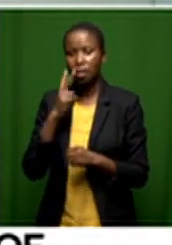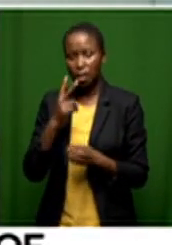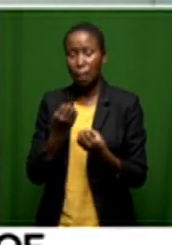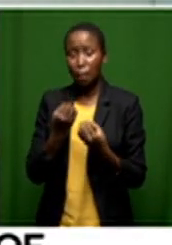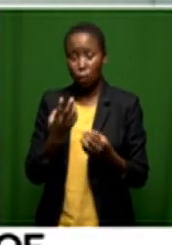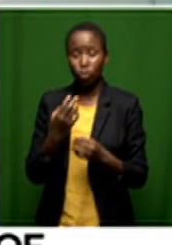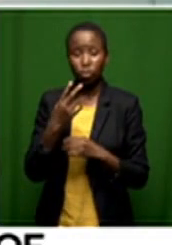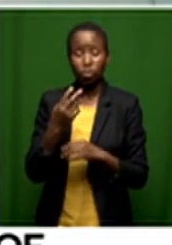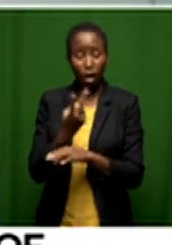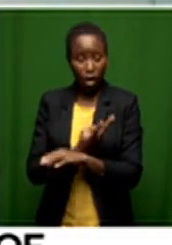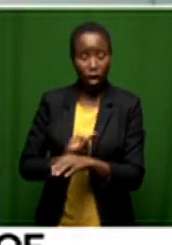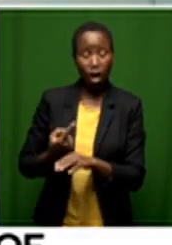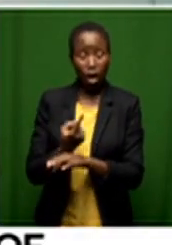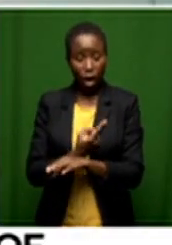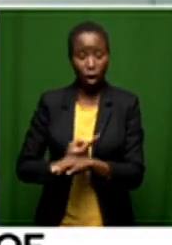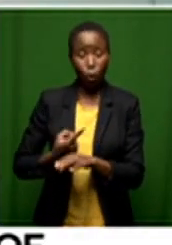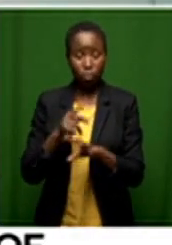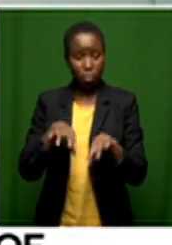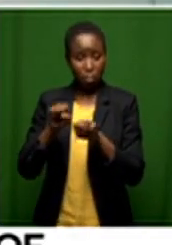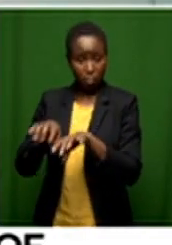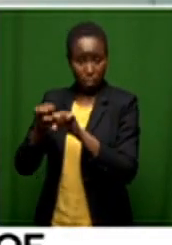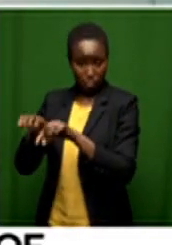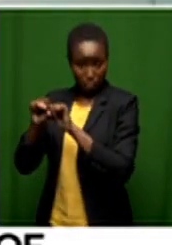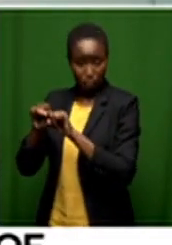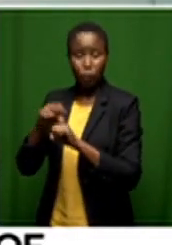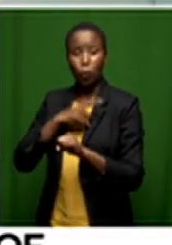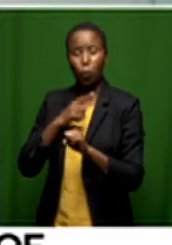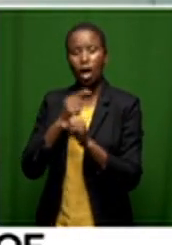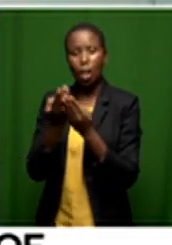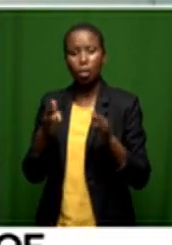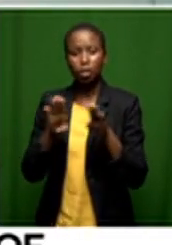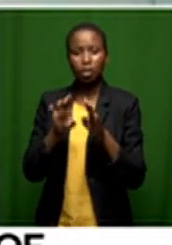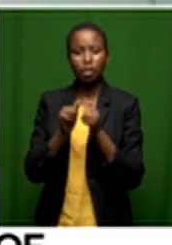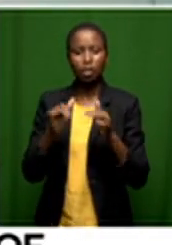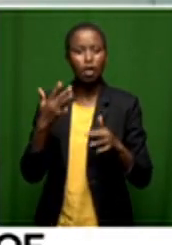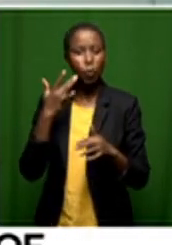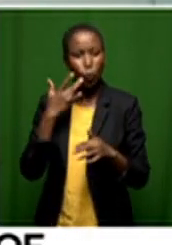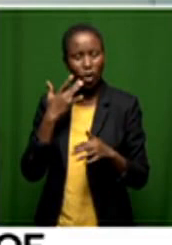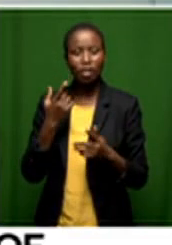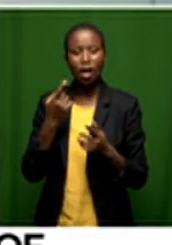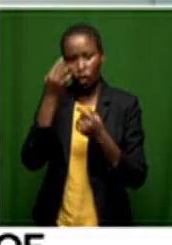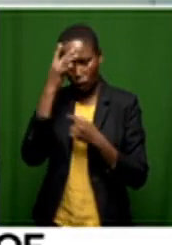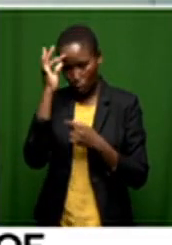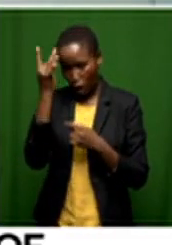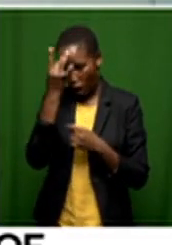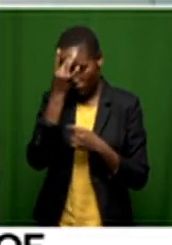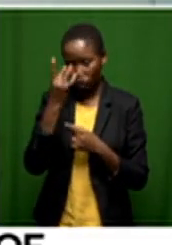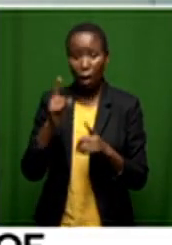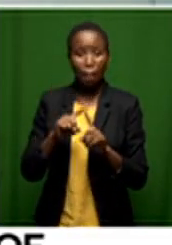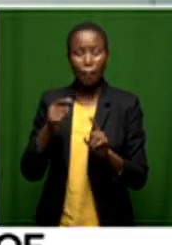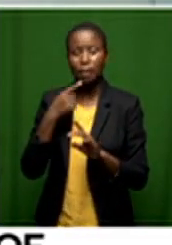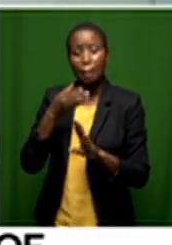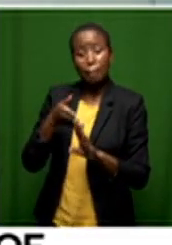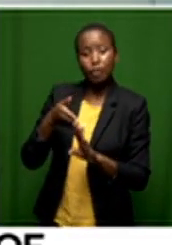lost in load shedding, because our lockdown started on the 27th of March, and we're saying that it was mostly before